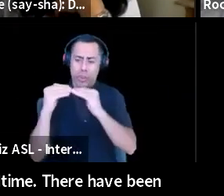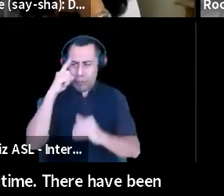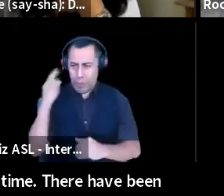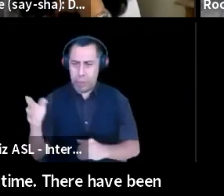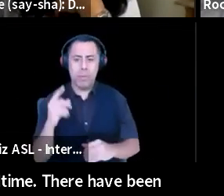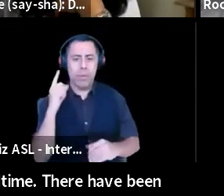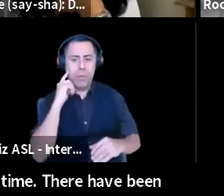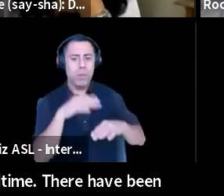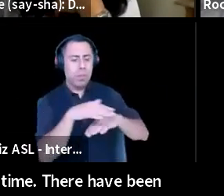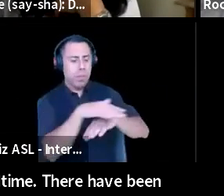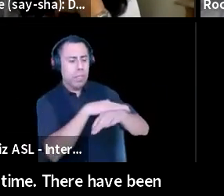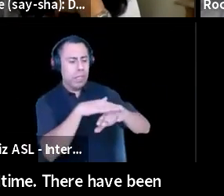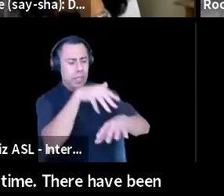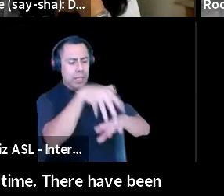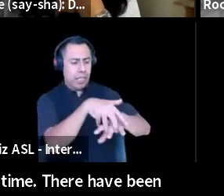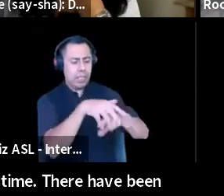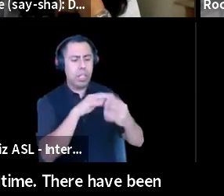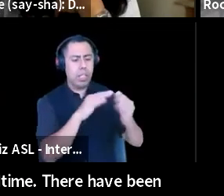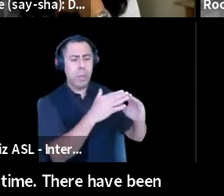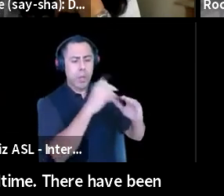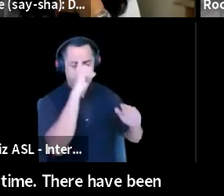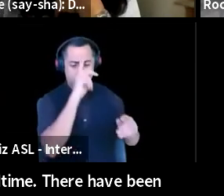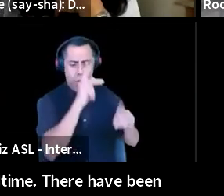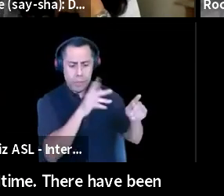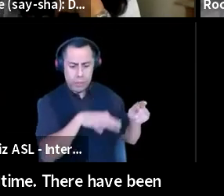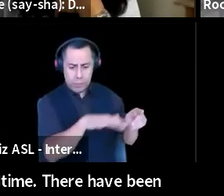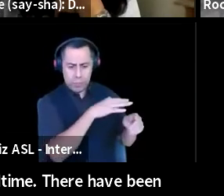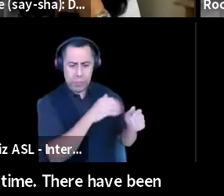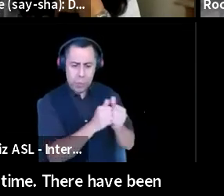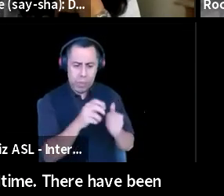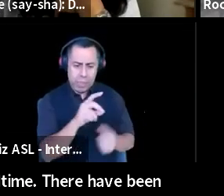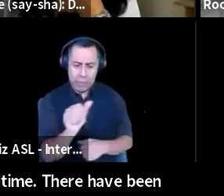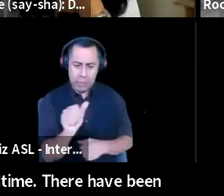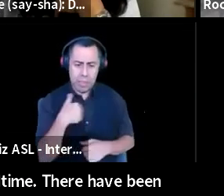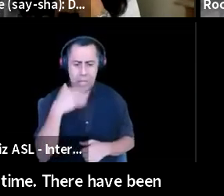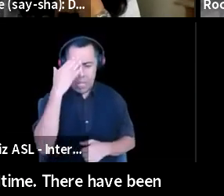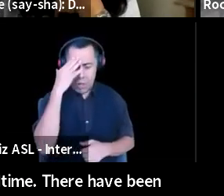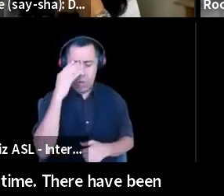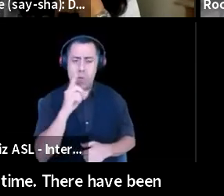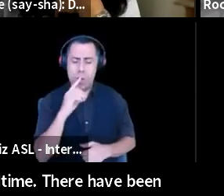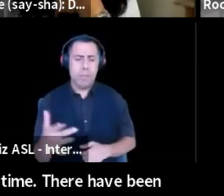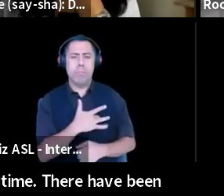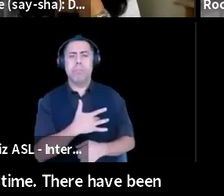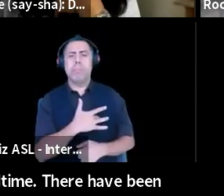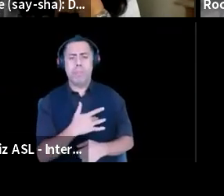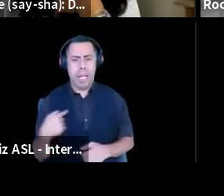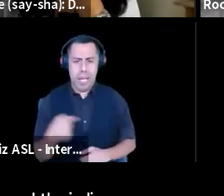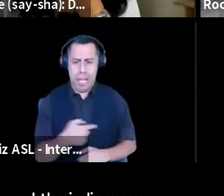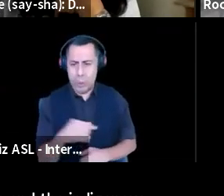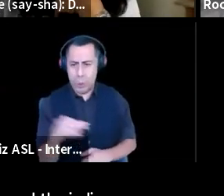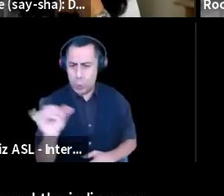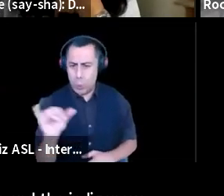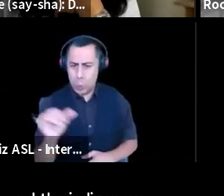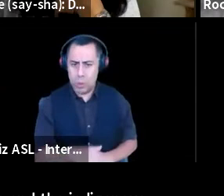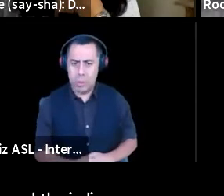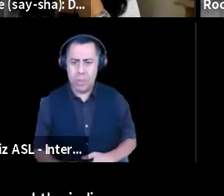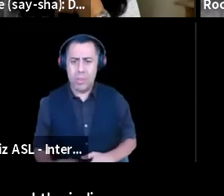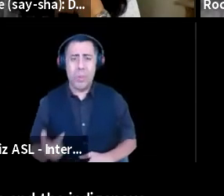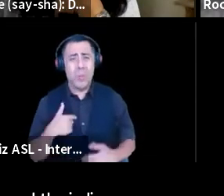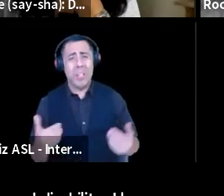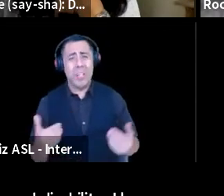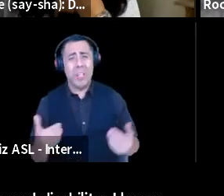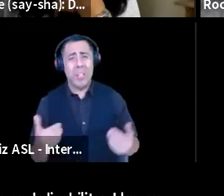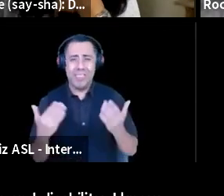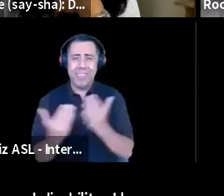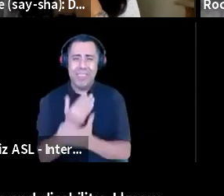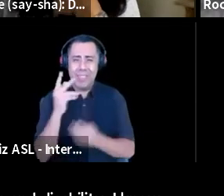around Indigenous folks and disability. And I know that's something that hits us really hard. We have so many folks suffering